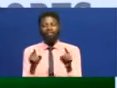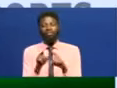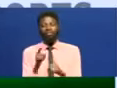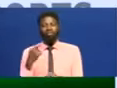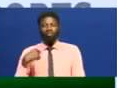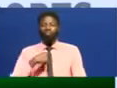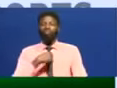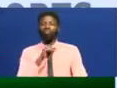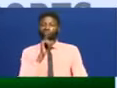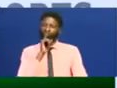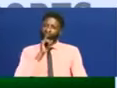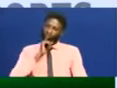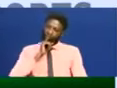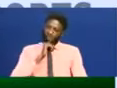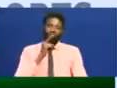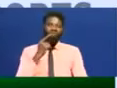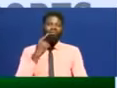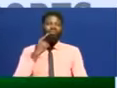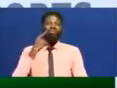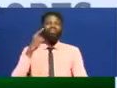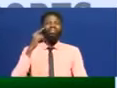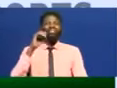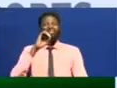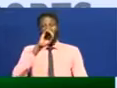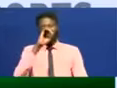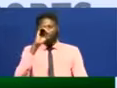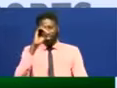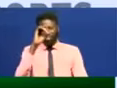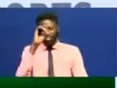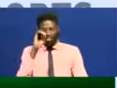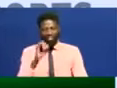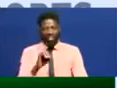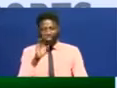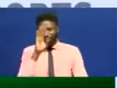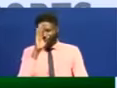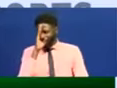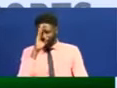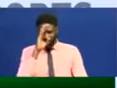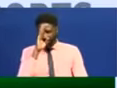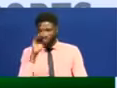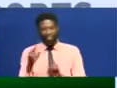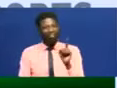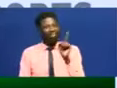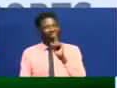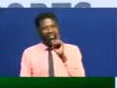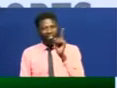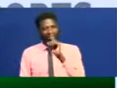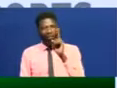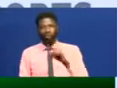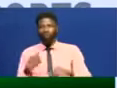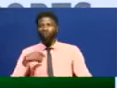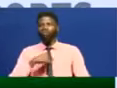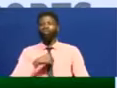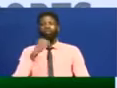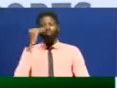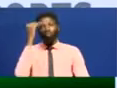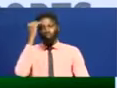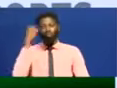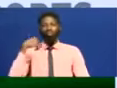certainly, unequivocally, undoubtedly, without any circumlocution or prevarication, we know where we are